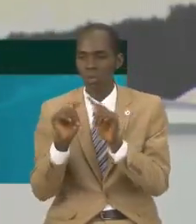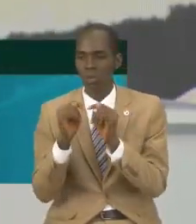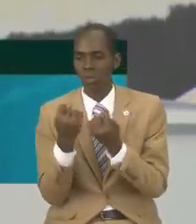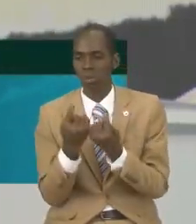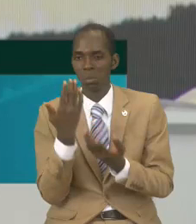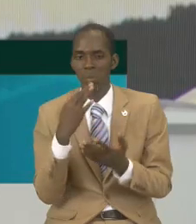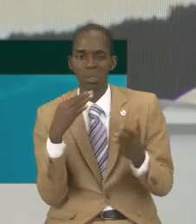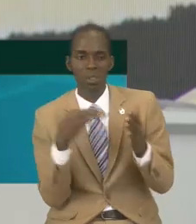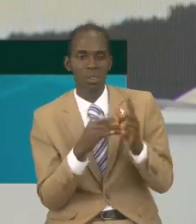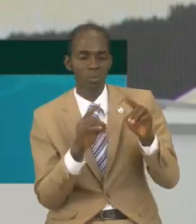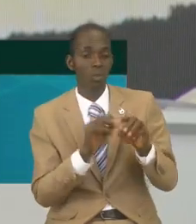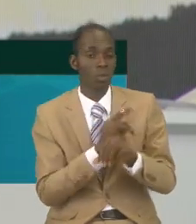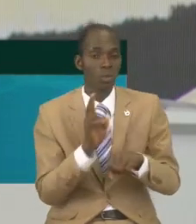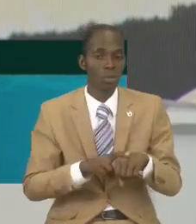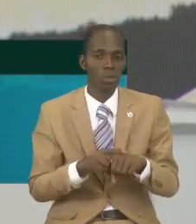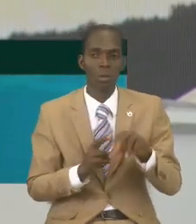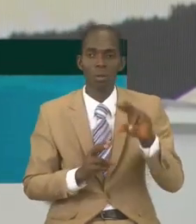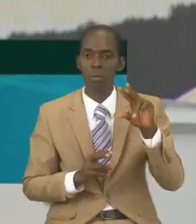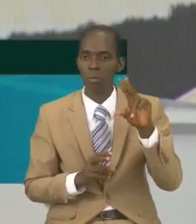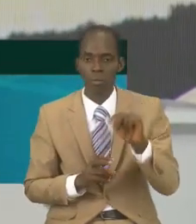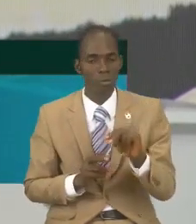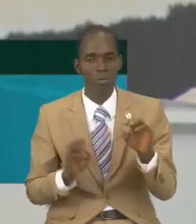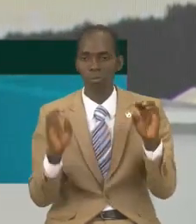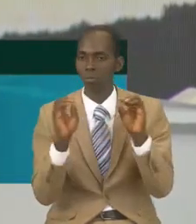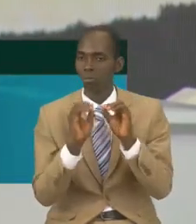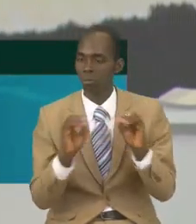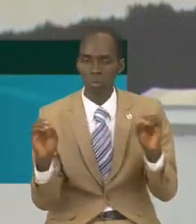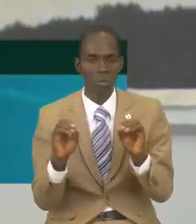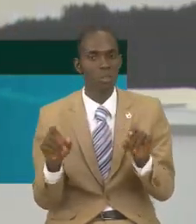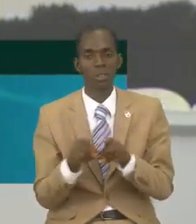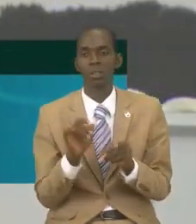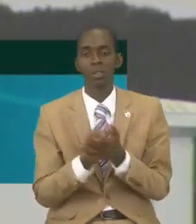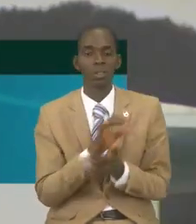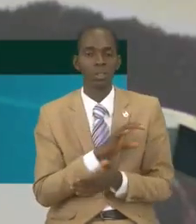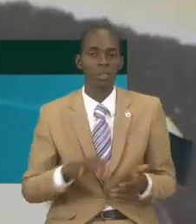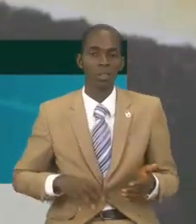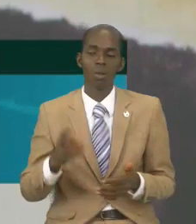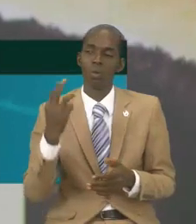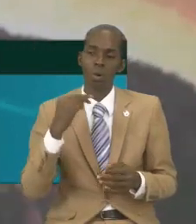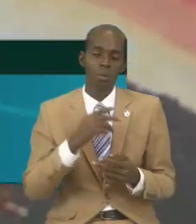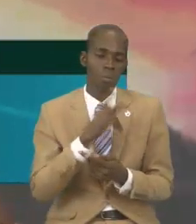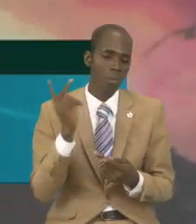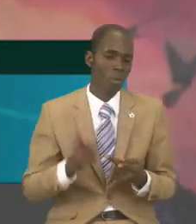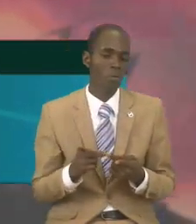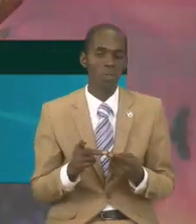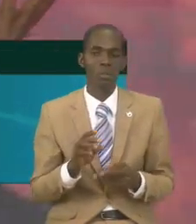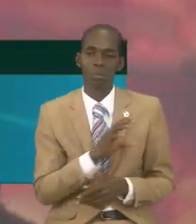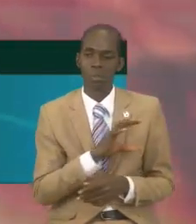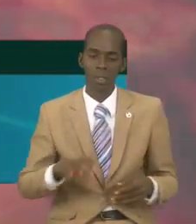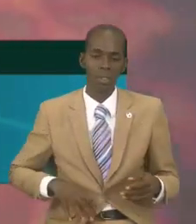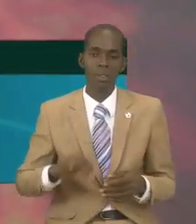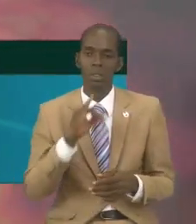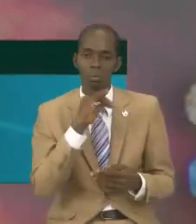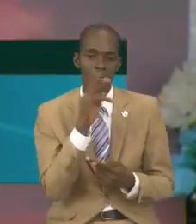nation. Nothing like that. Perfect in heart, in